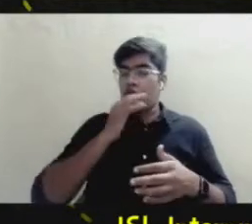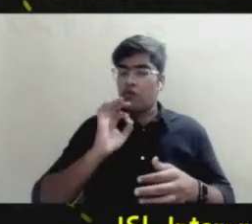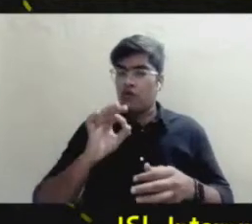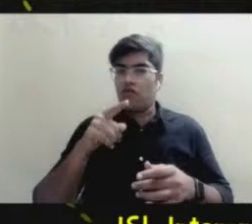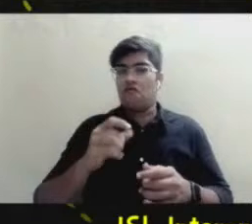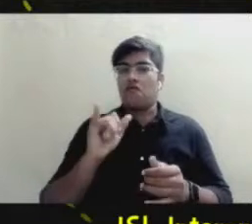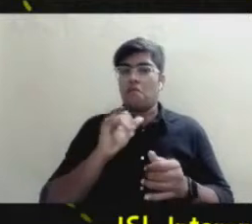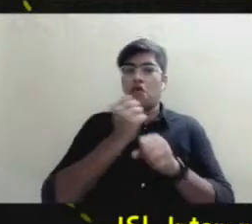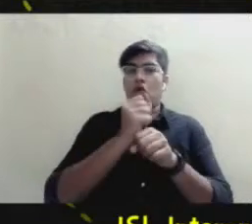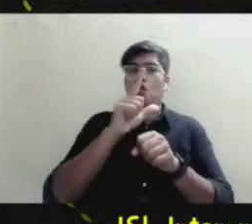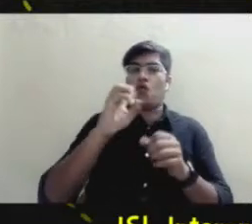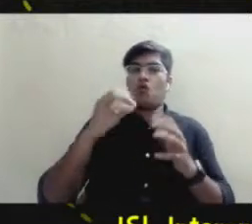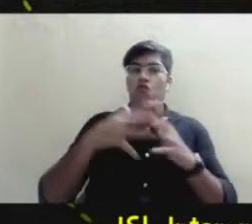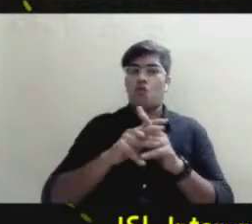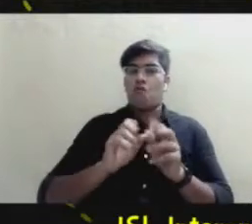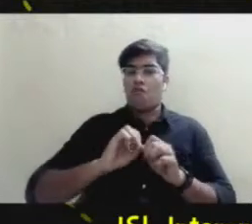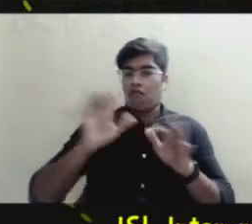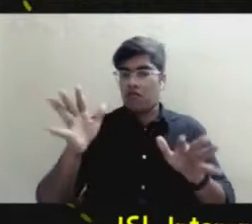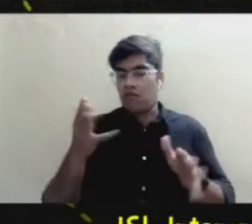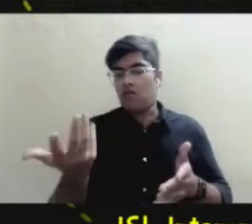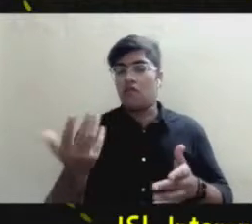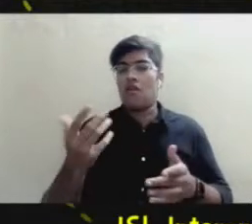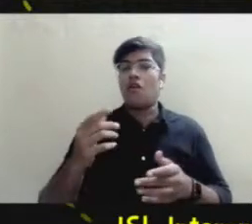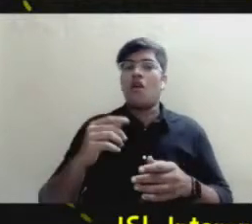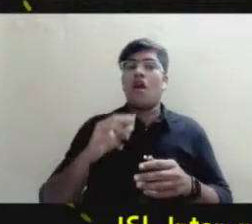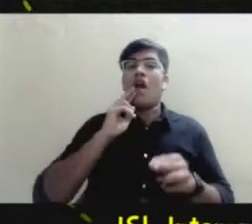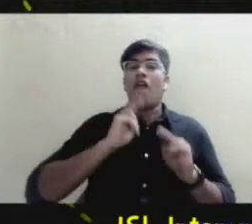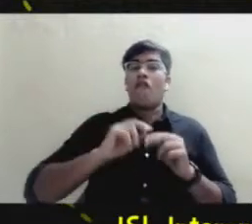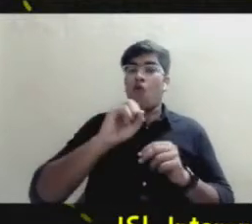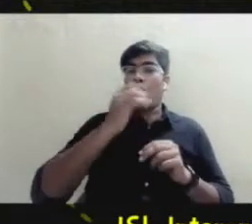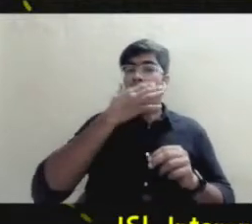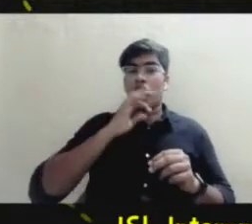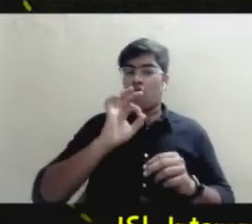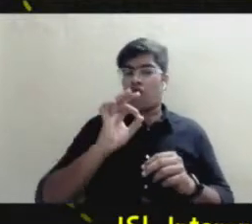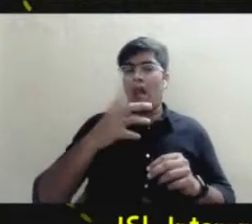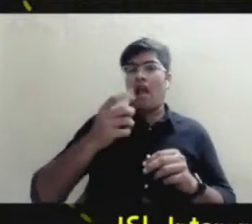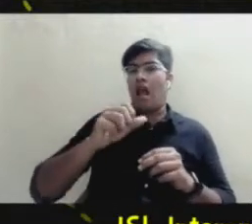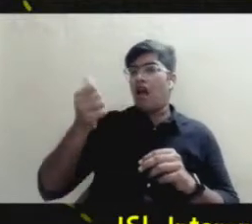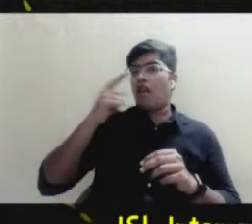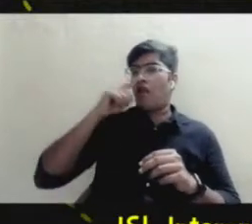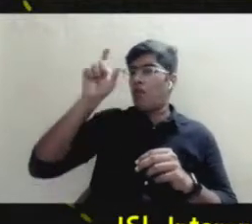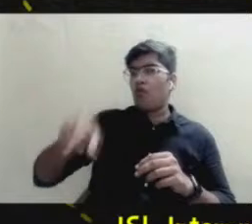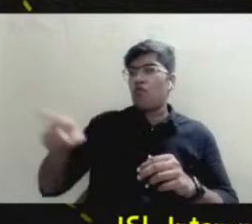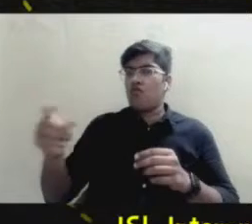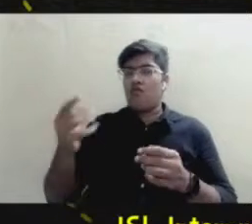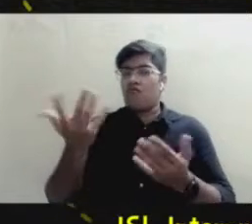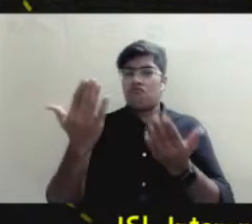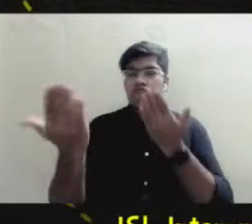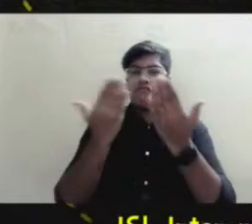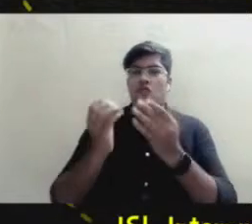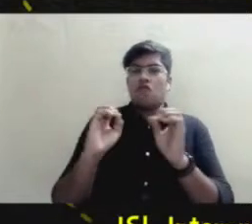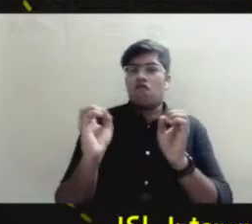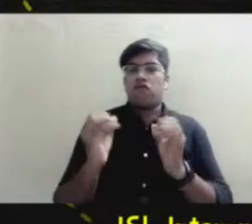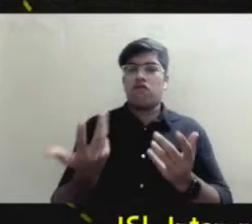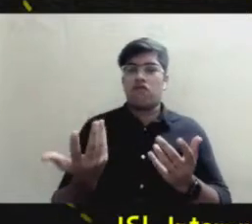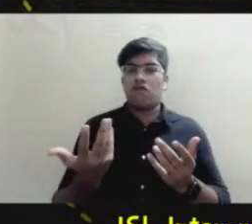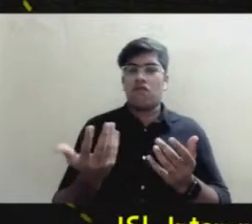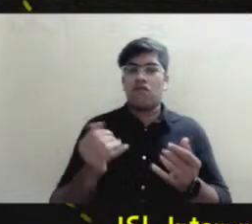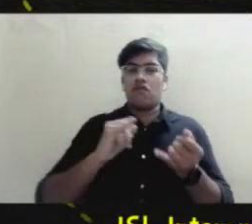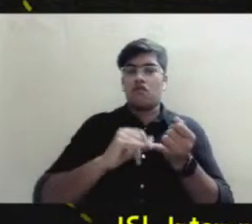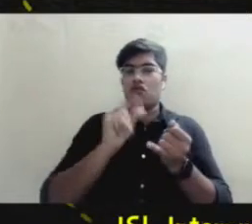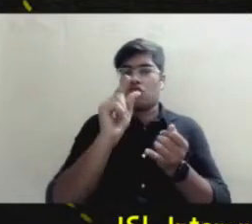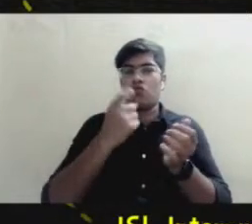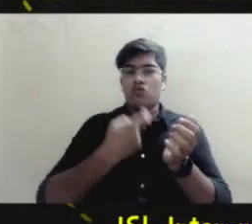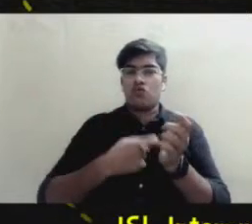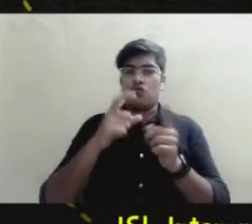body, what other woman can compare? Then as he goes on, as Surdas goes on, where is